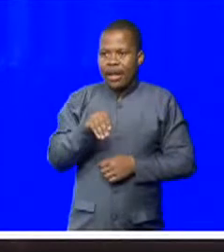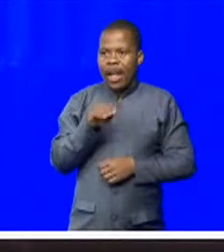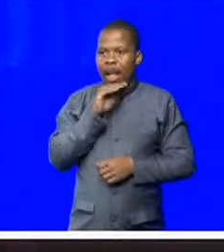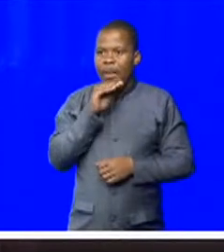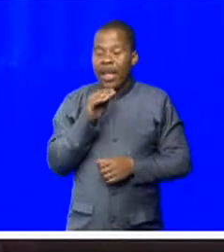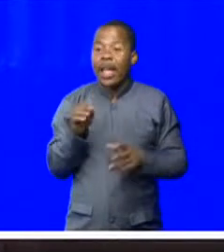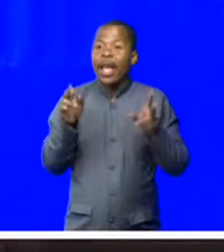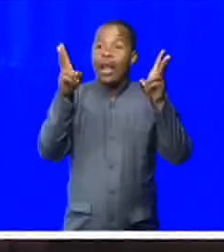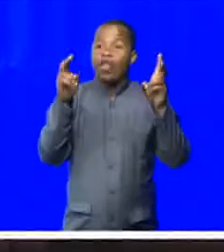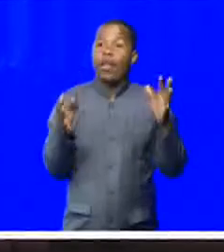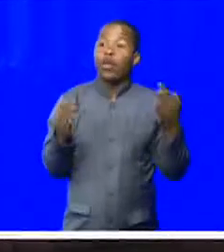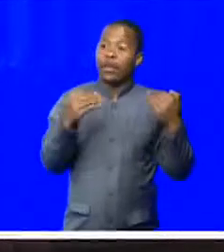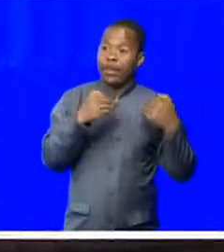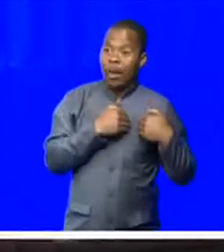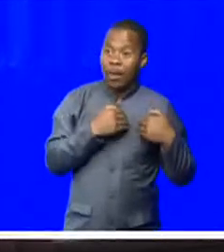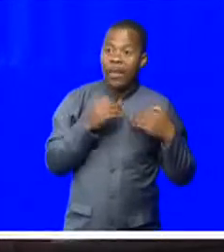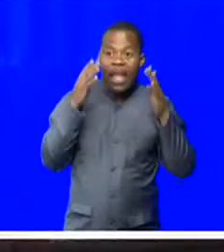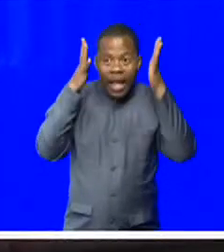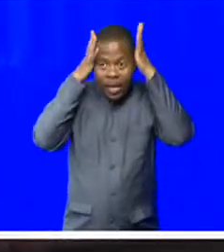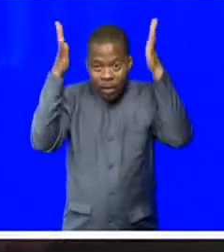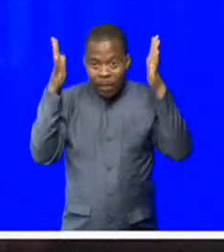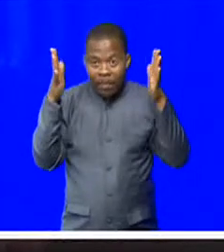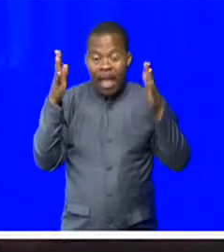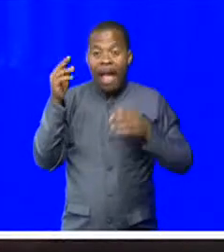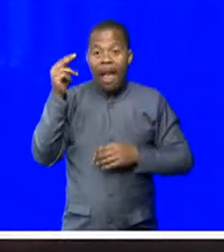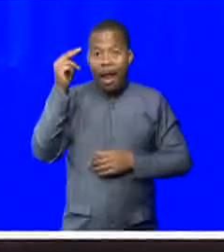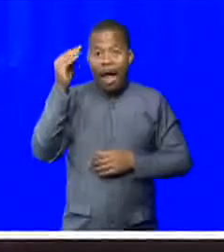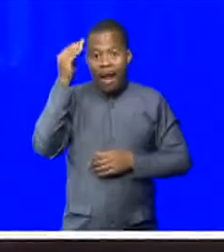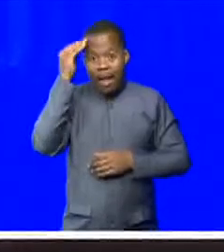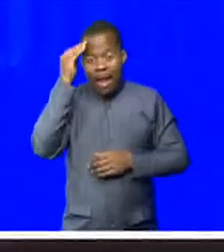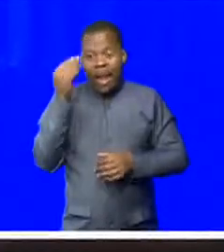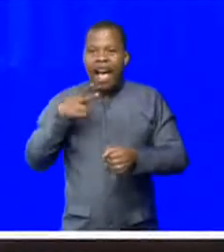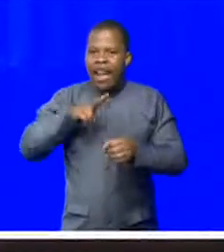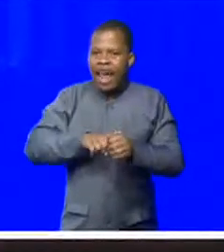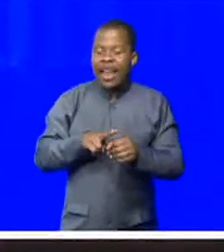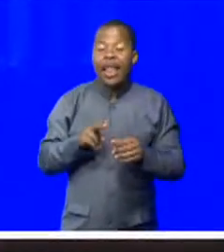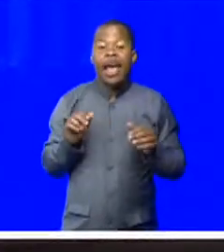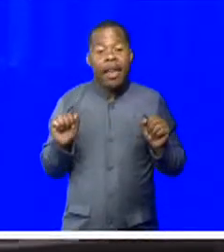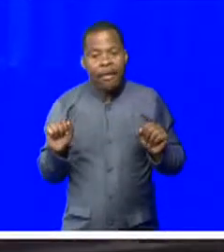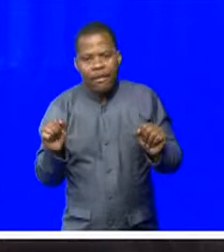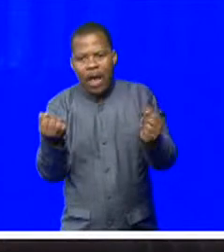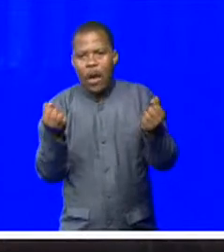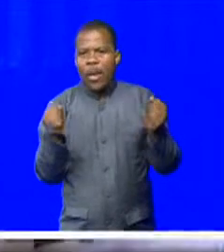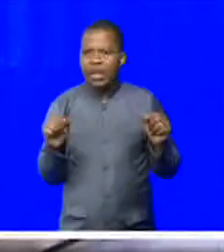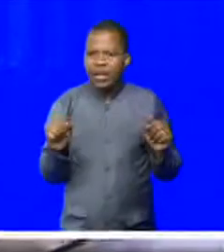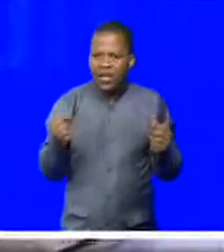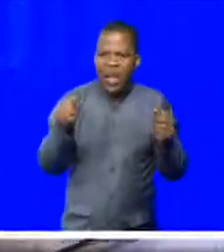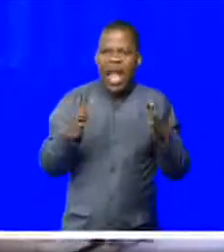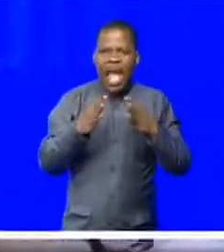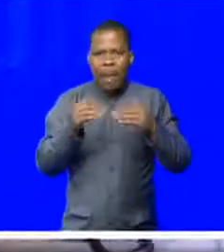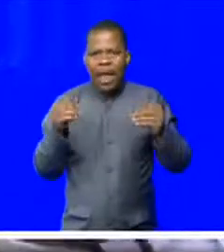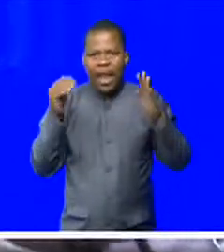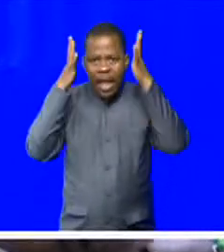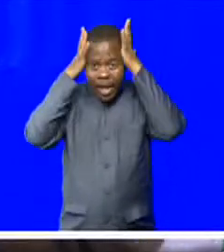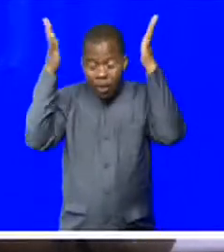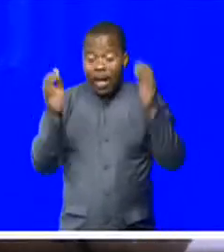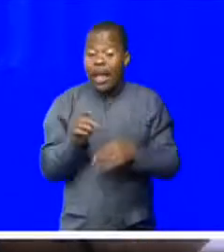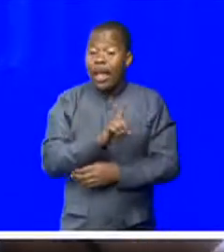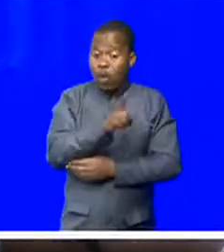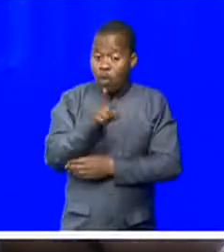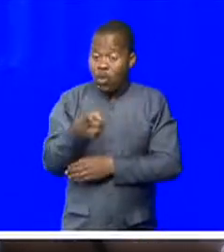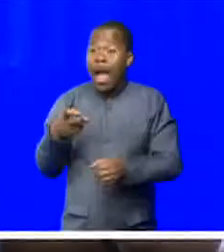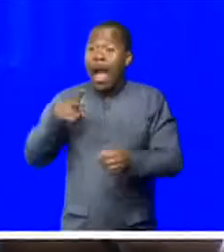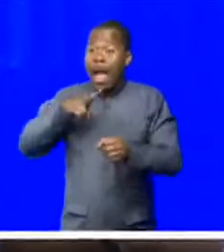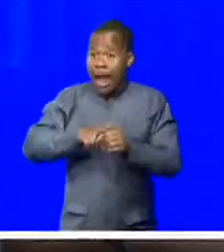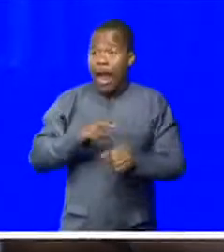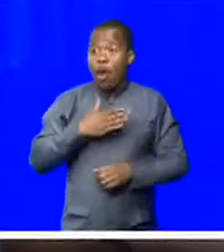security developments in Eswatini and that it condemned the violence that has been playing out in the kingdom and called for a